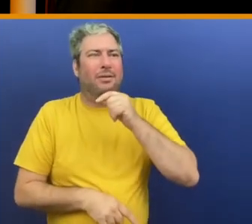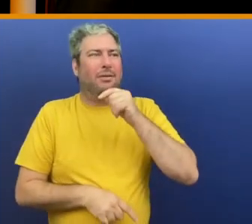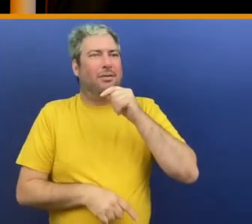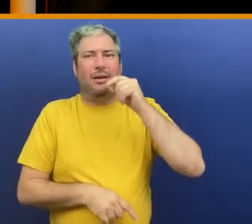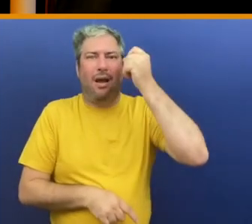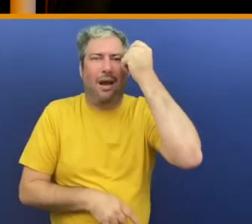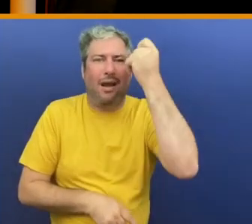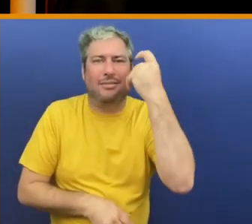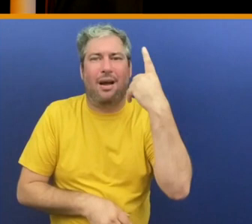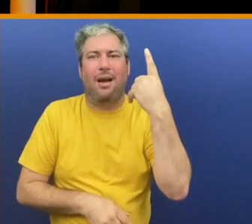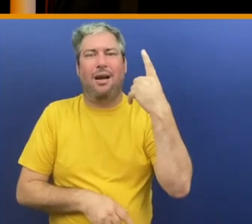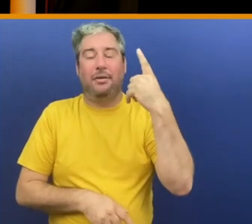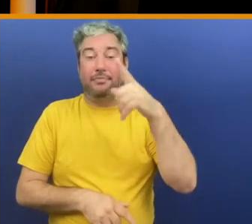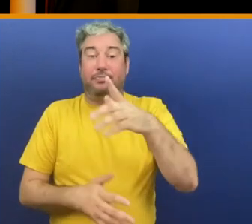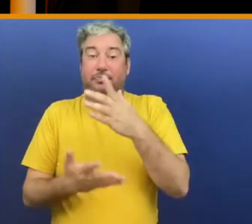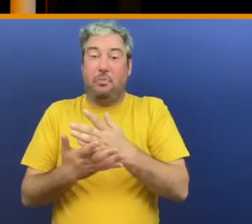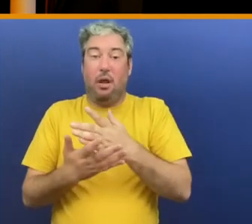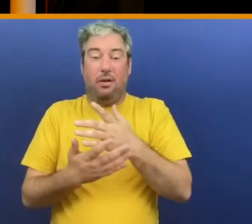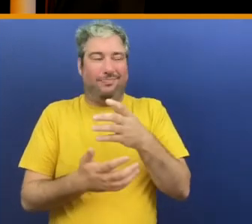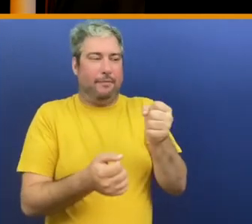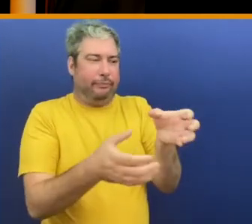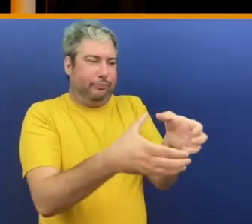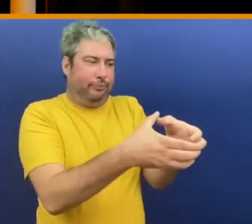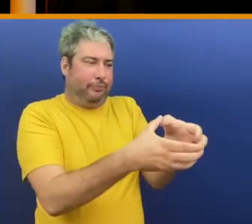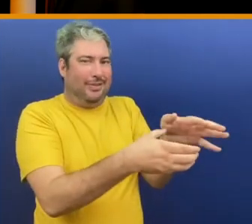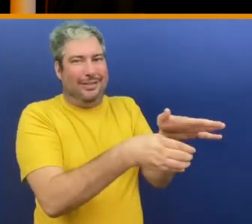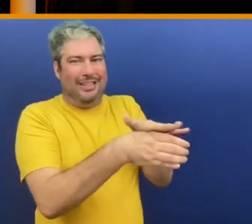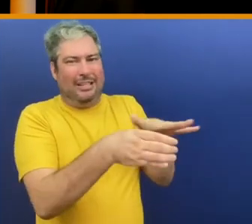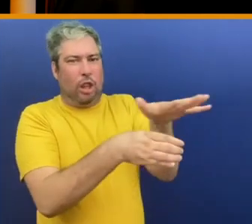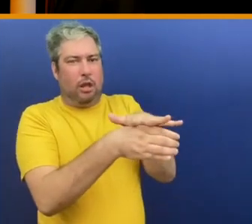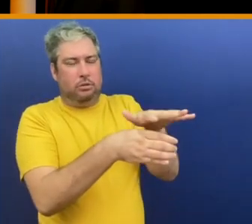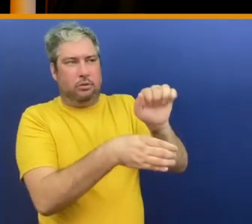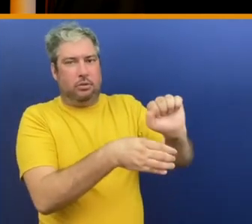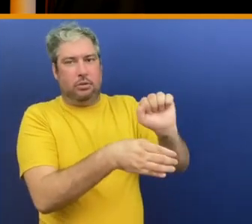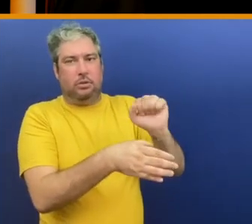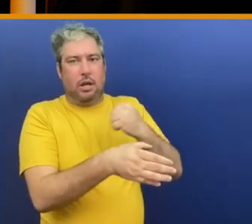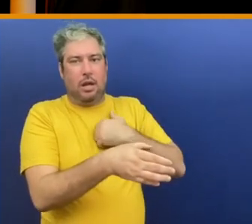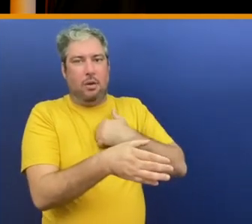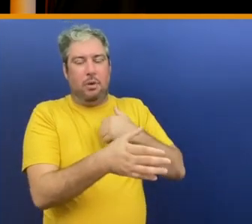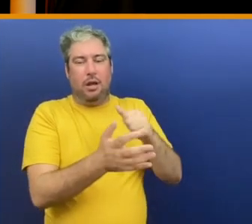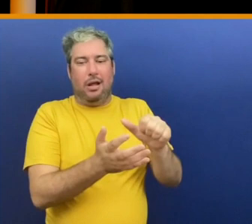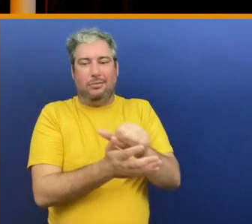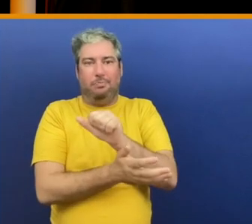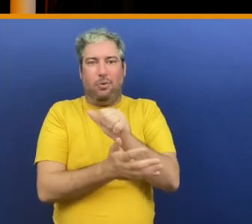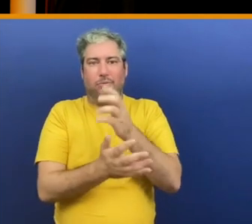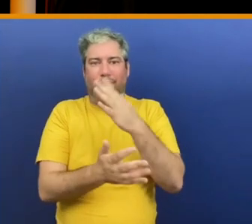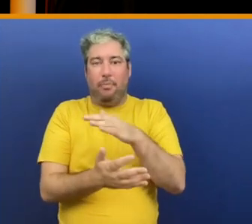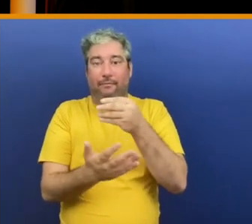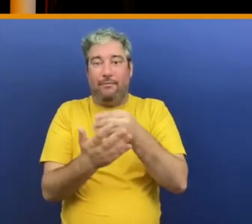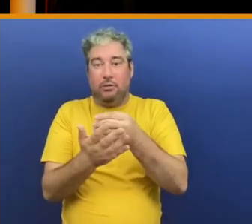from financial services, technology, to creative arts remain in demand around the